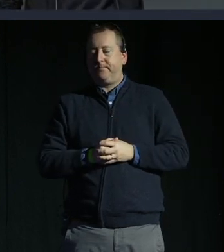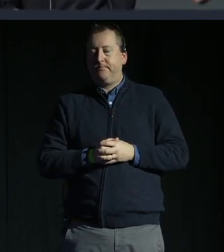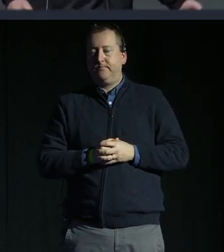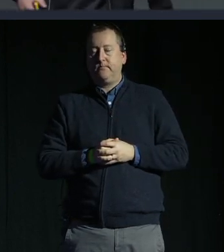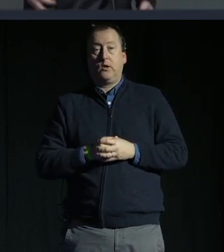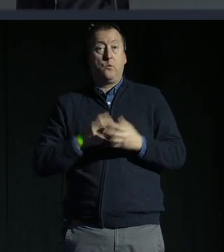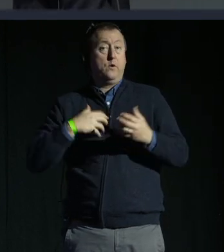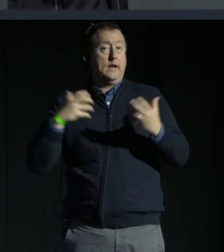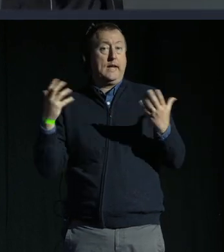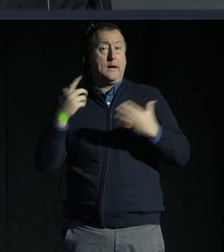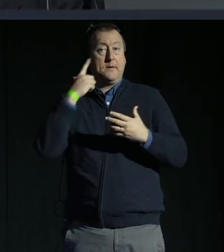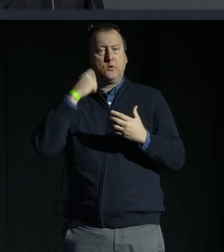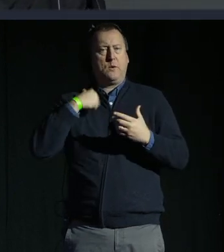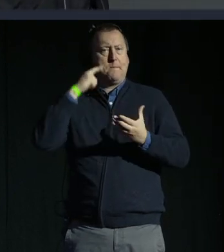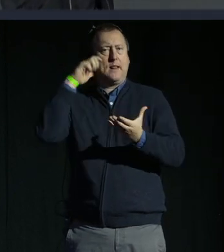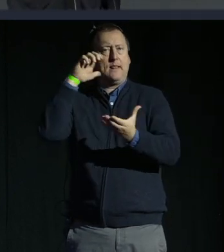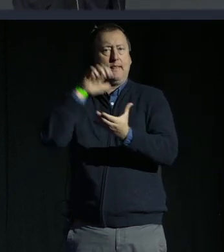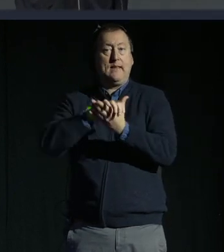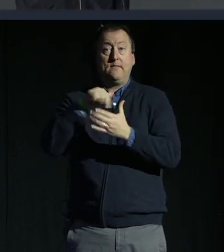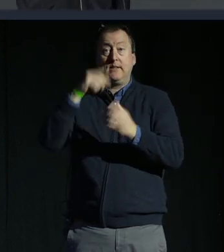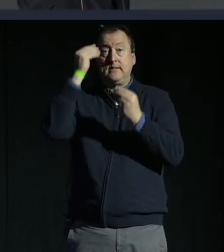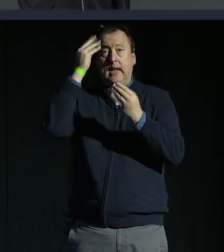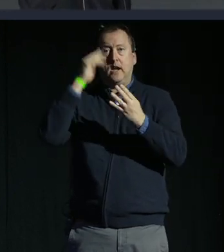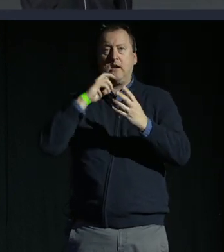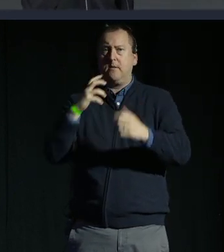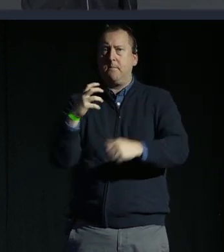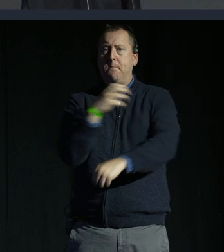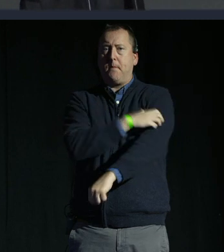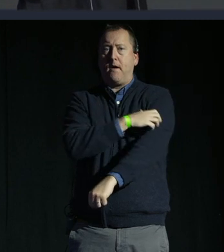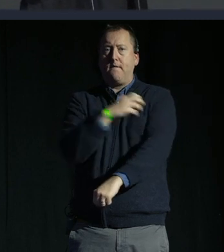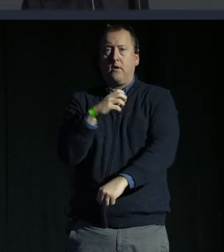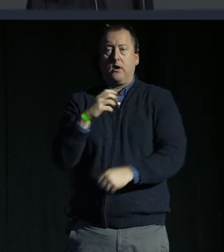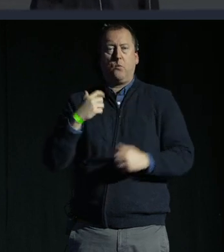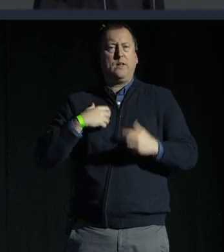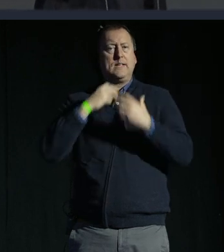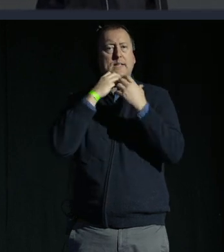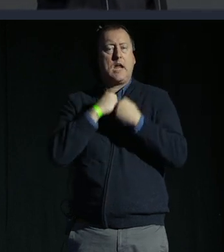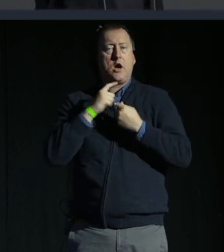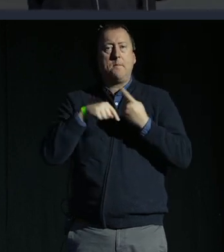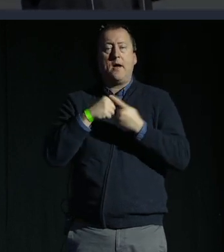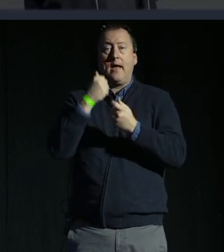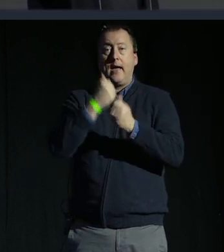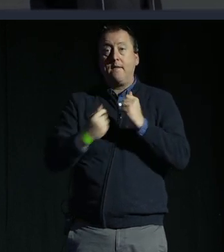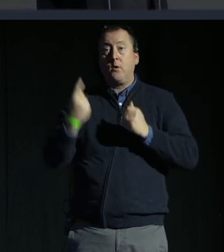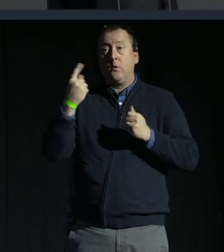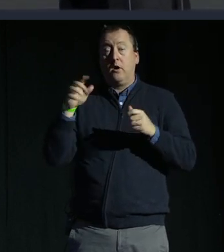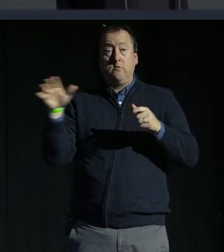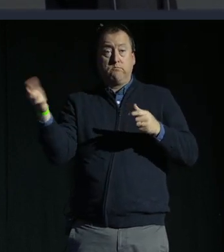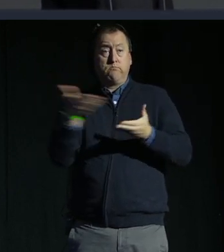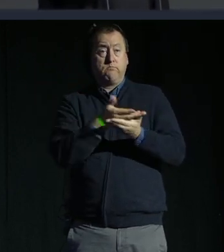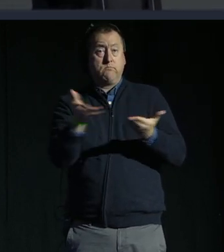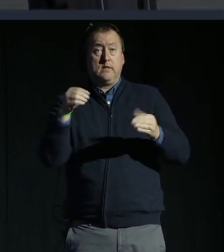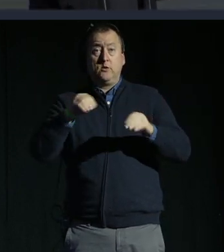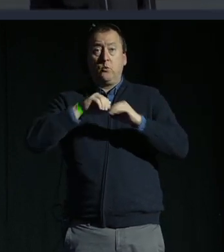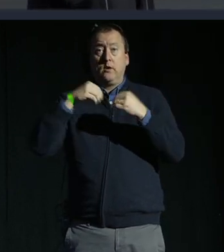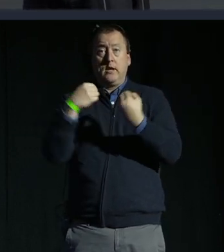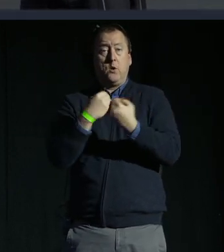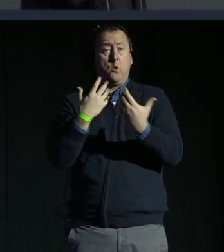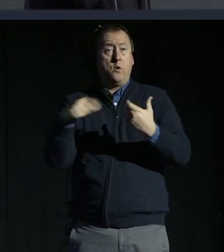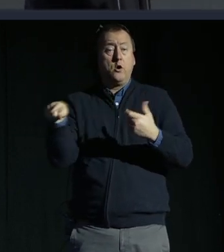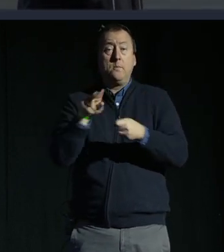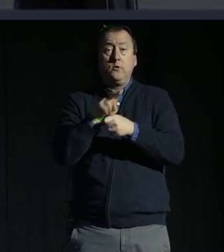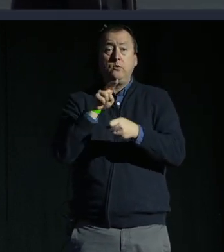We're here because we believe that data is powerful, and we care about everyone in an organization being able to use